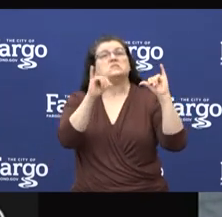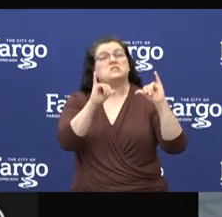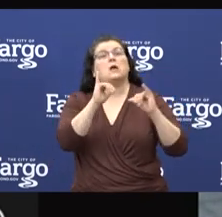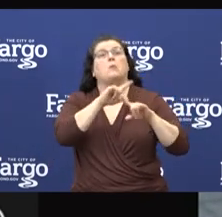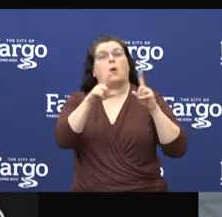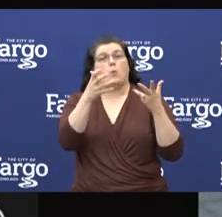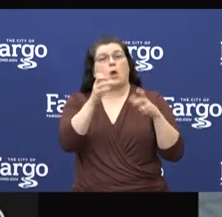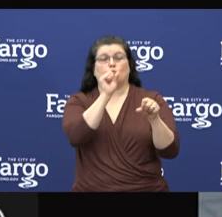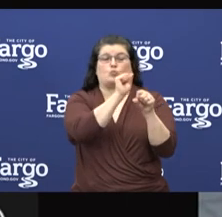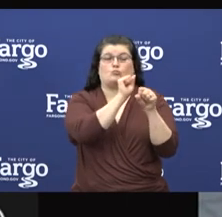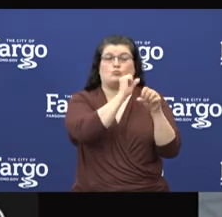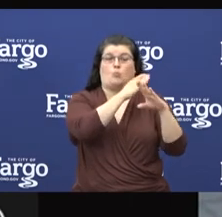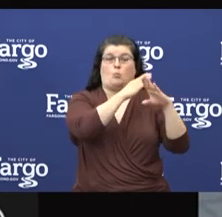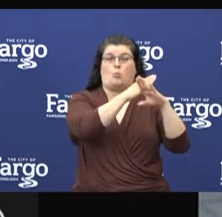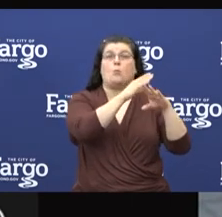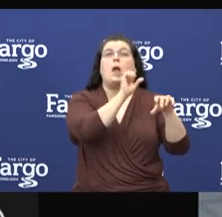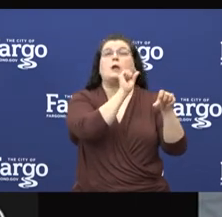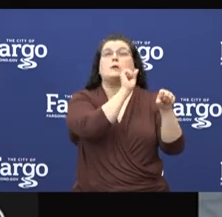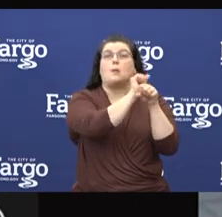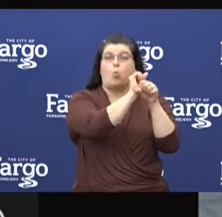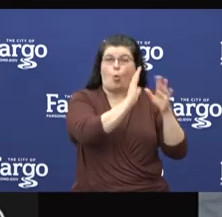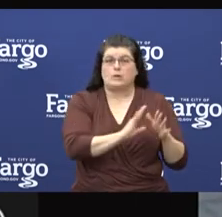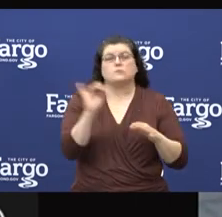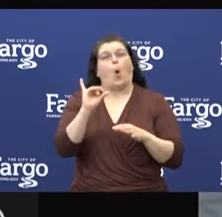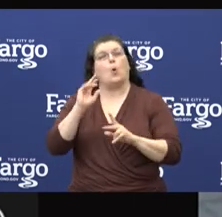as the public. This includes